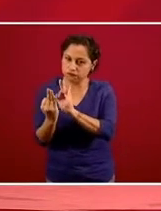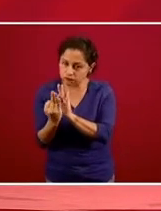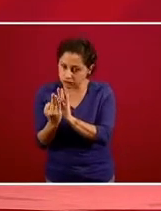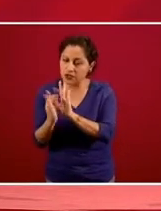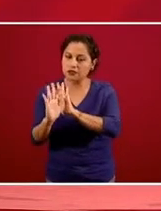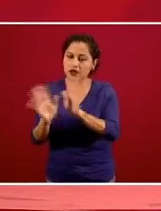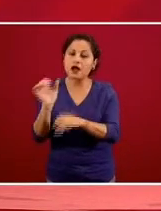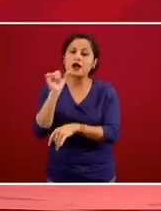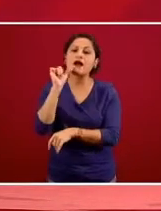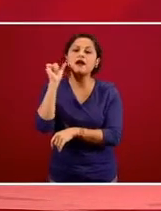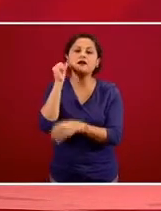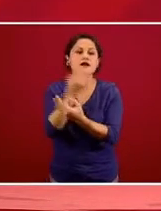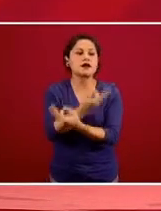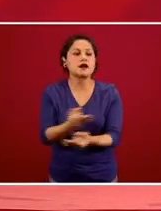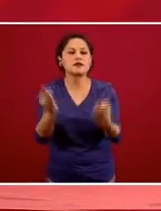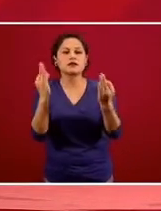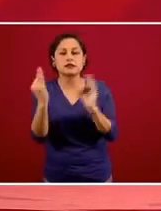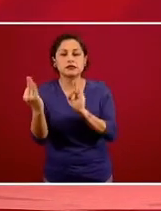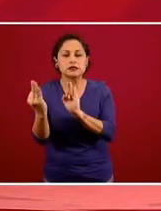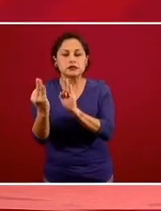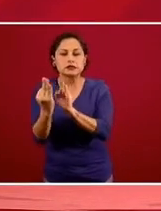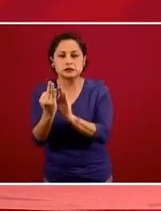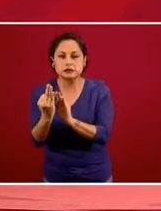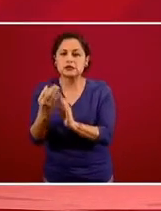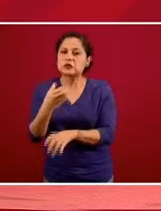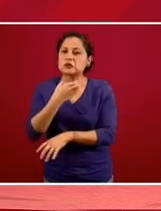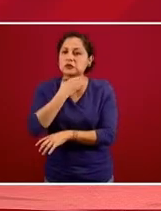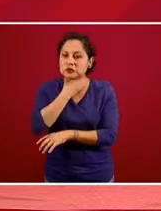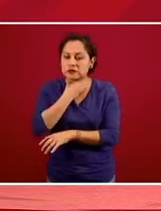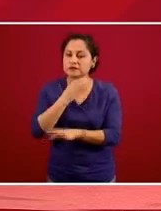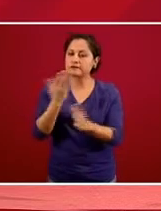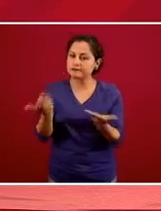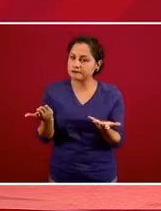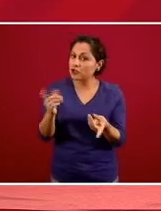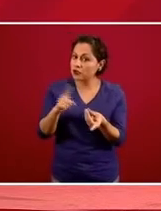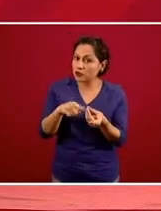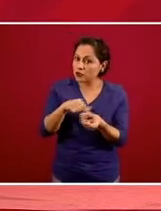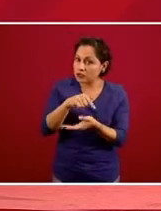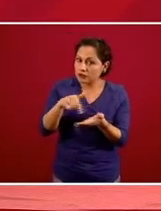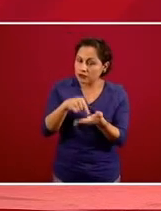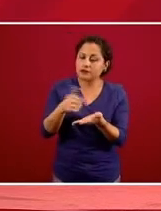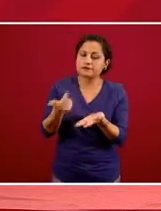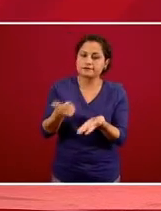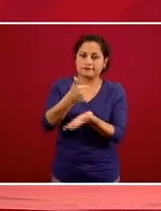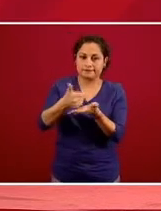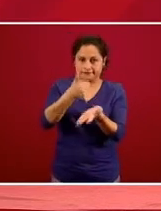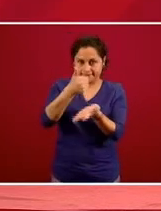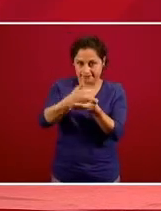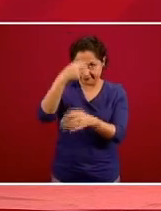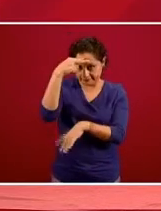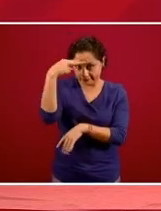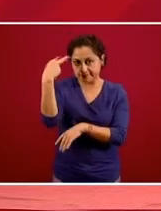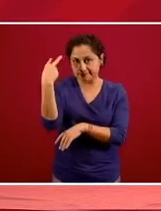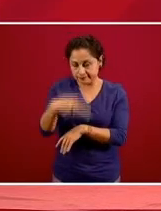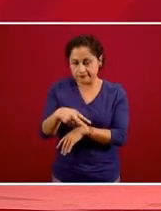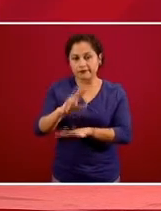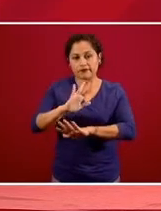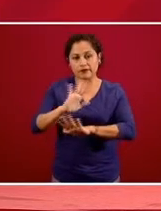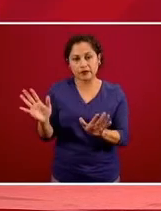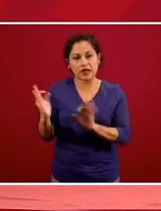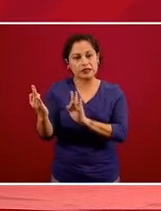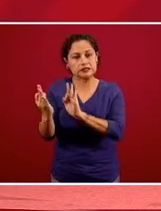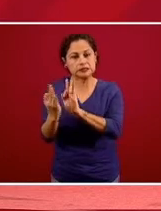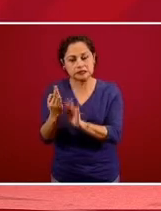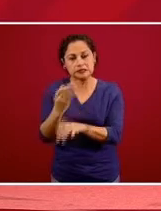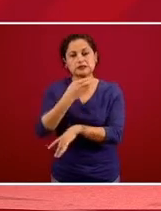And like it has happened already in some areas, and that became public yesterday in